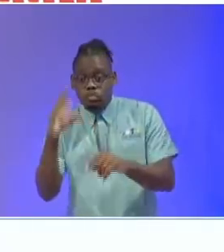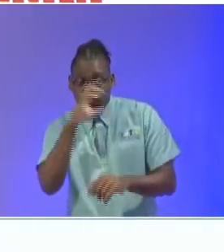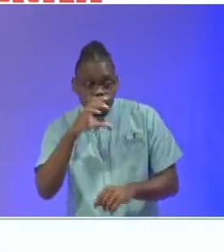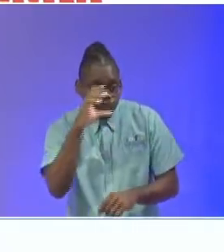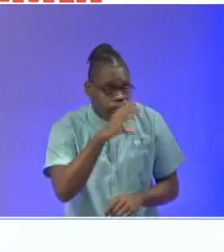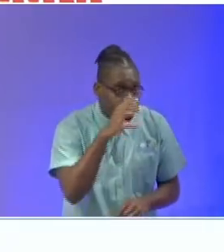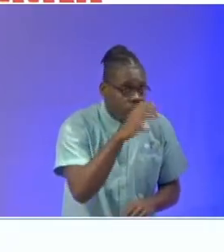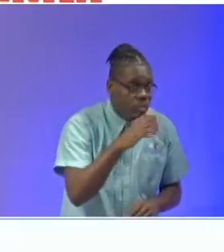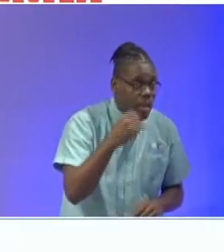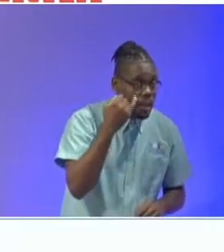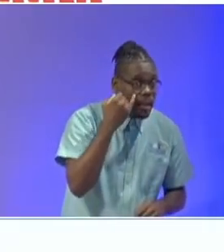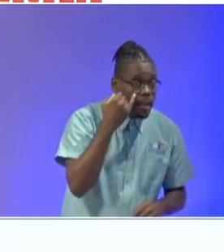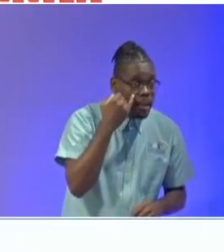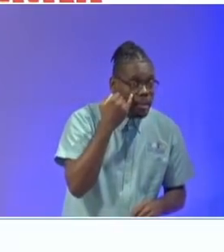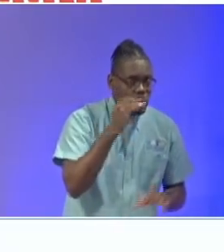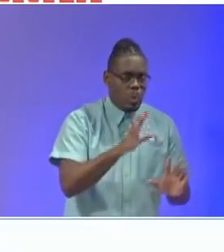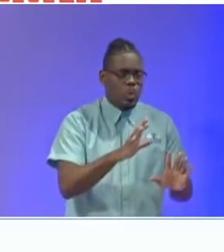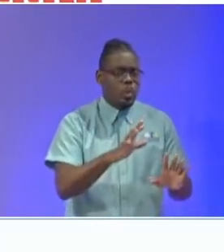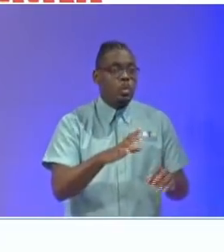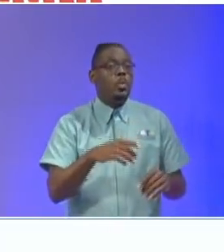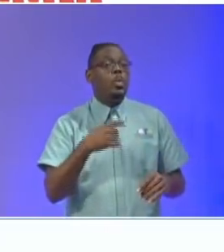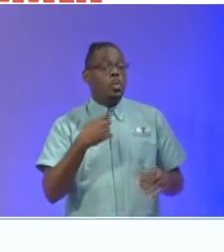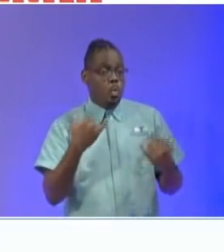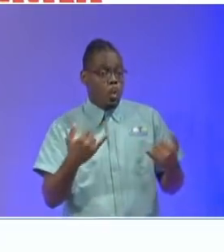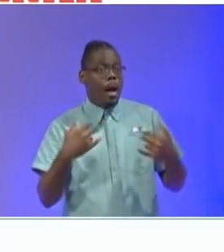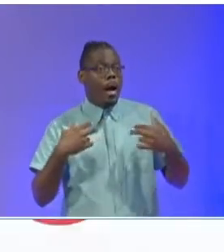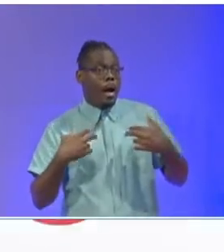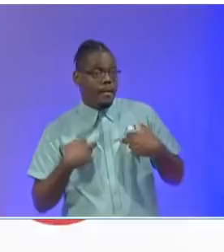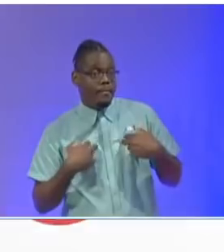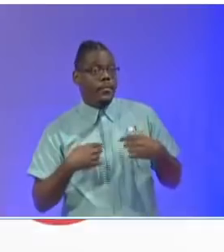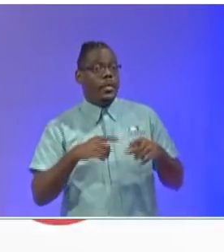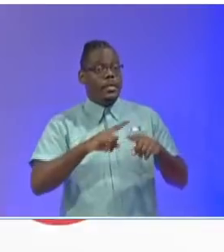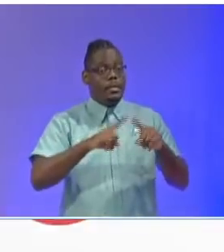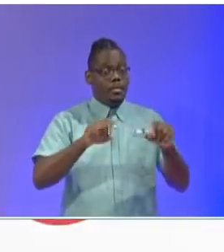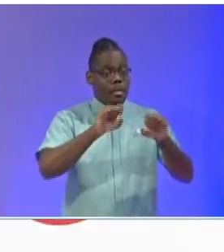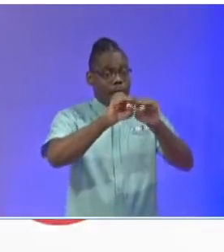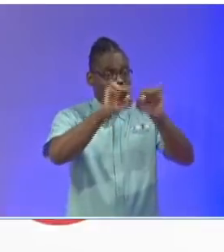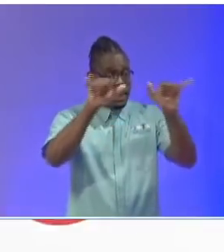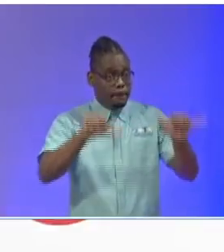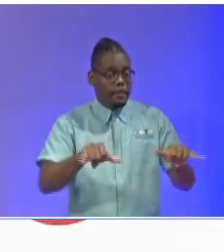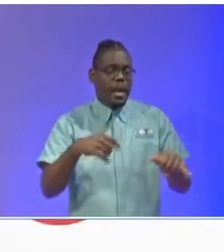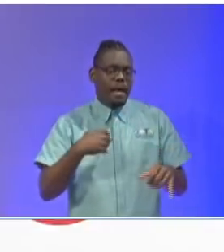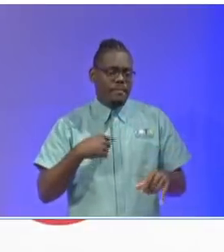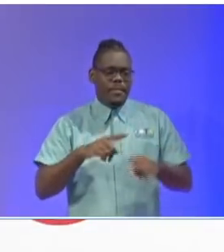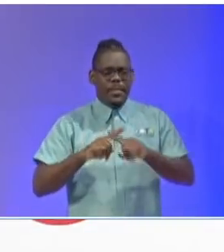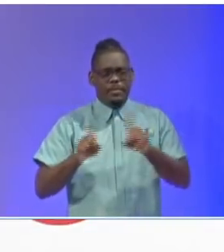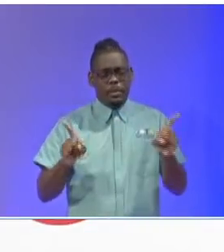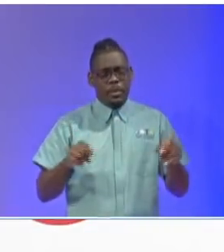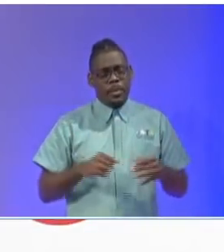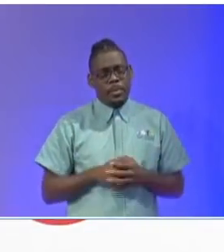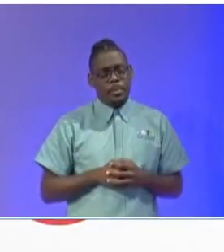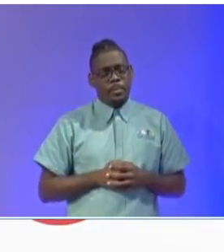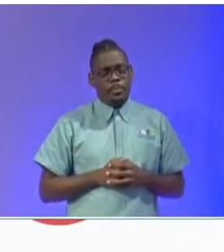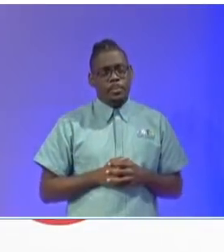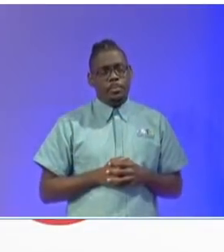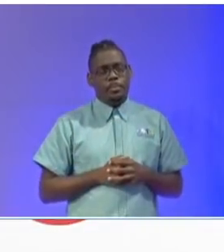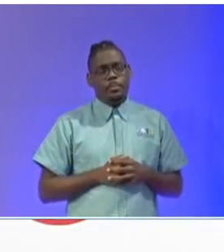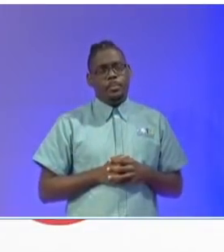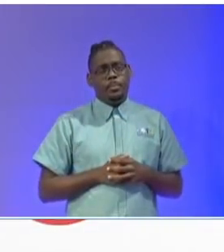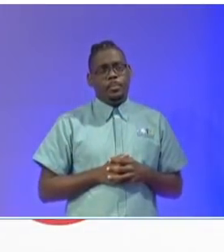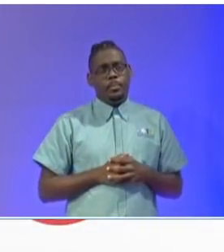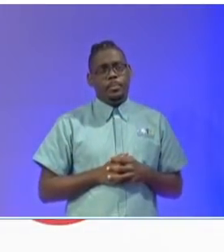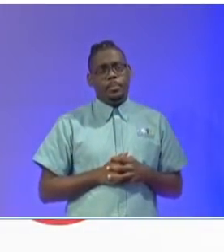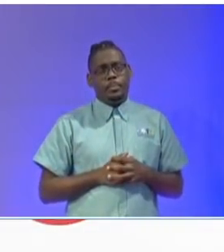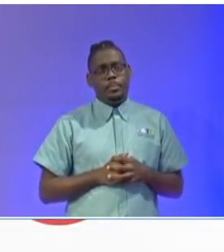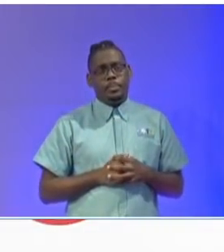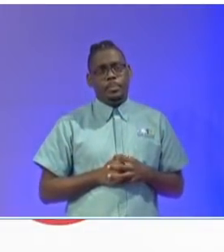Siraj. Thanks, Minister. I just wanted to add one more thing to what I said earlier. And one of the strategies that we use to conserve or